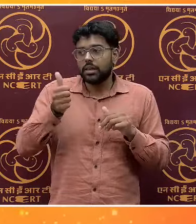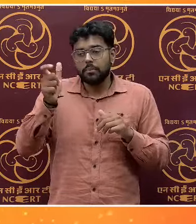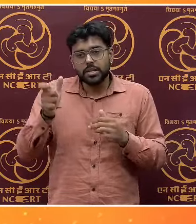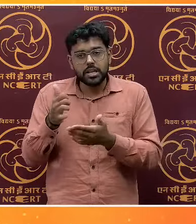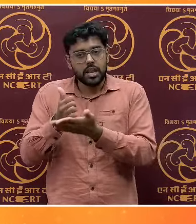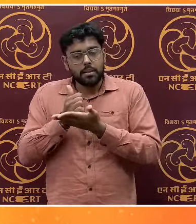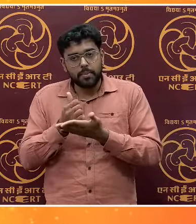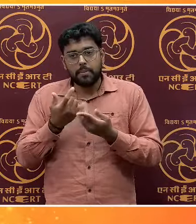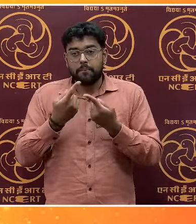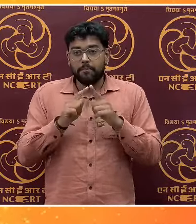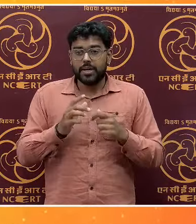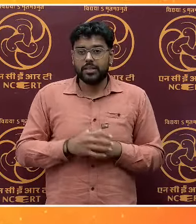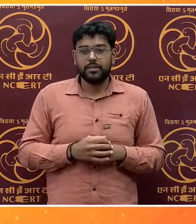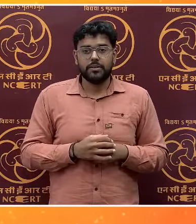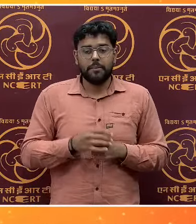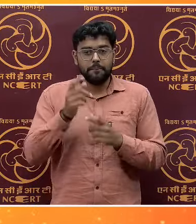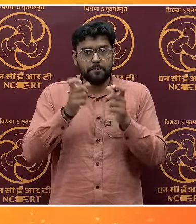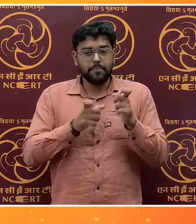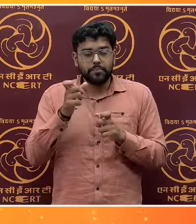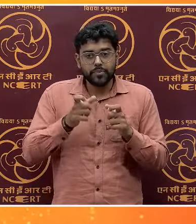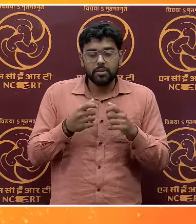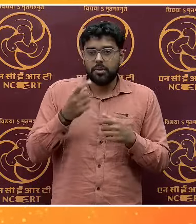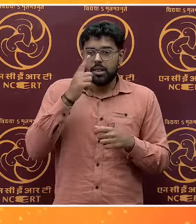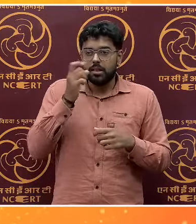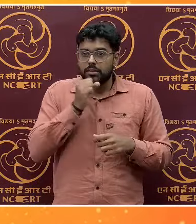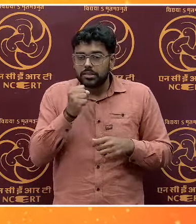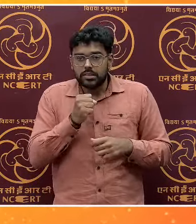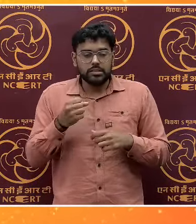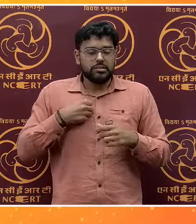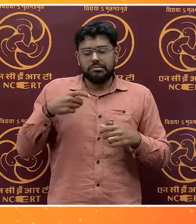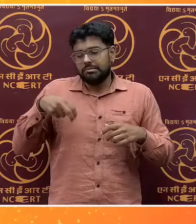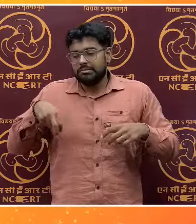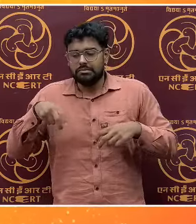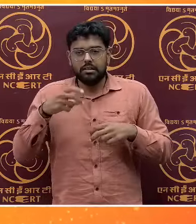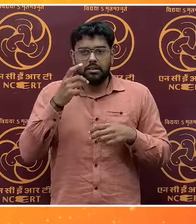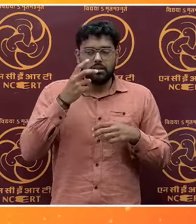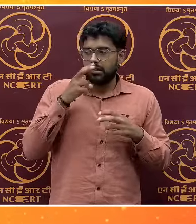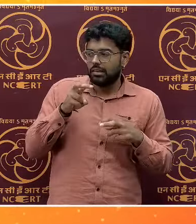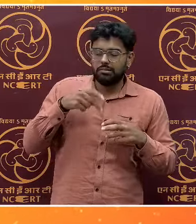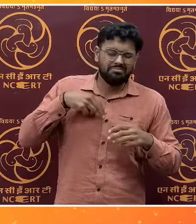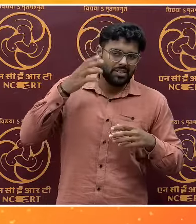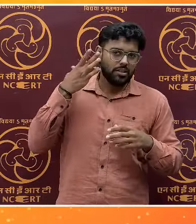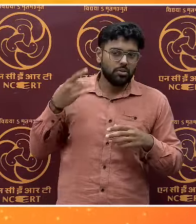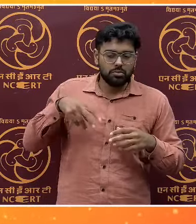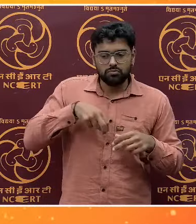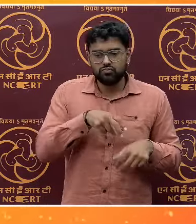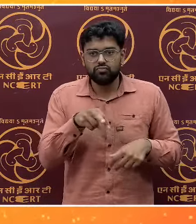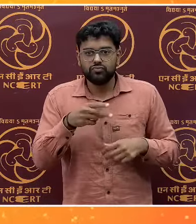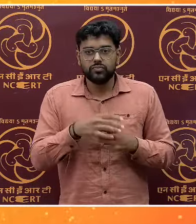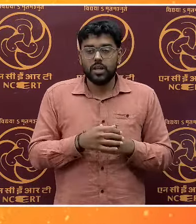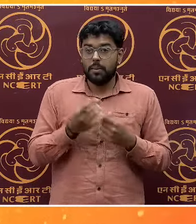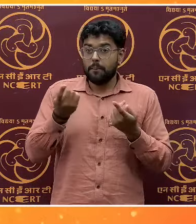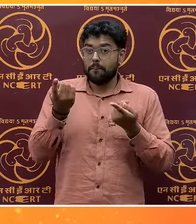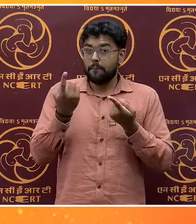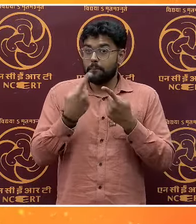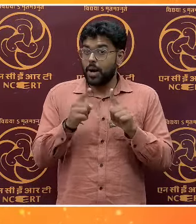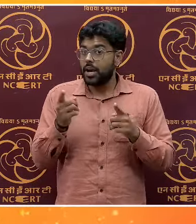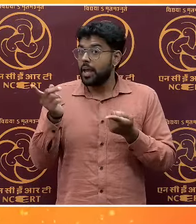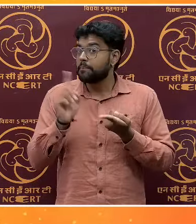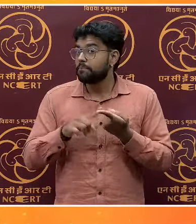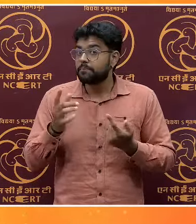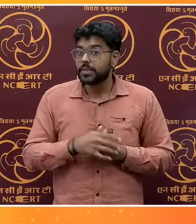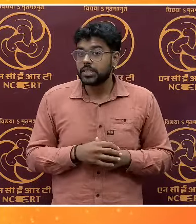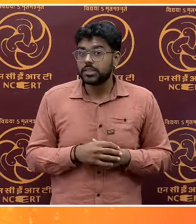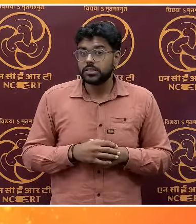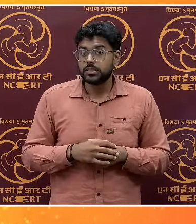But uncared about the lady, people are passing, going here and there. Then all of a sudden happened to